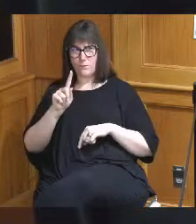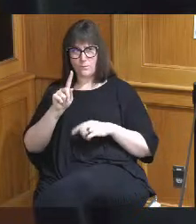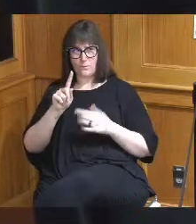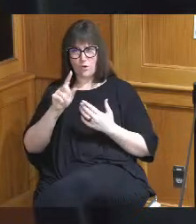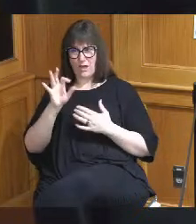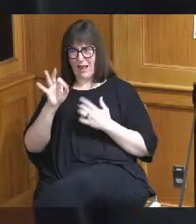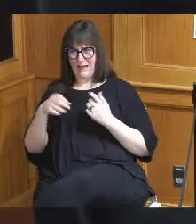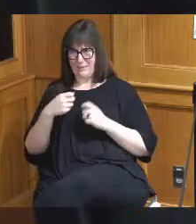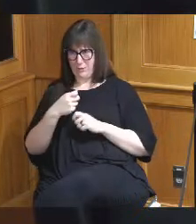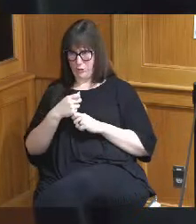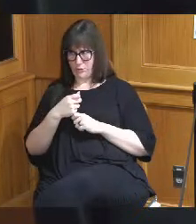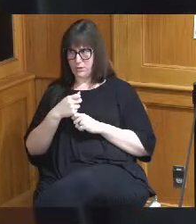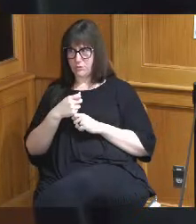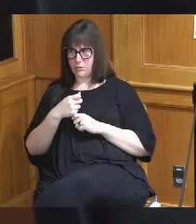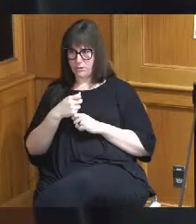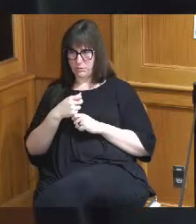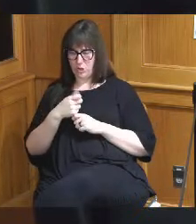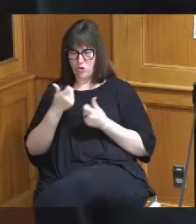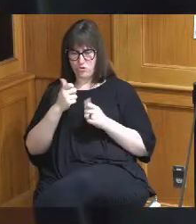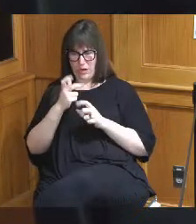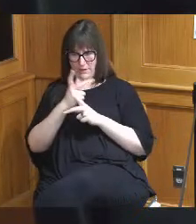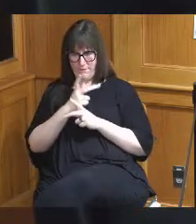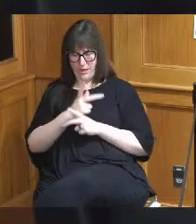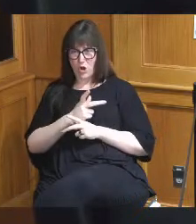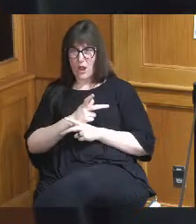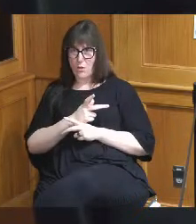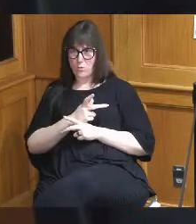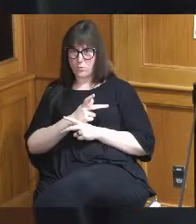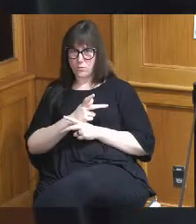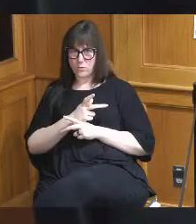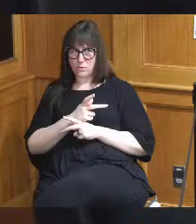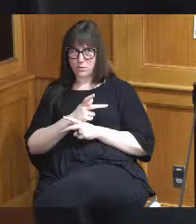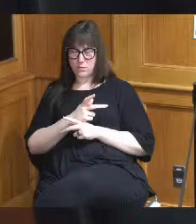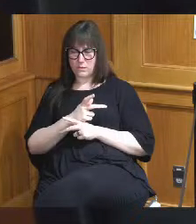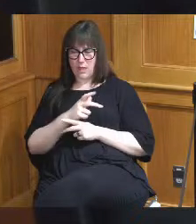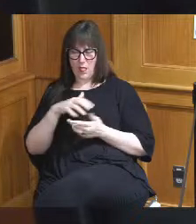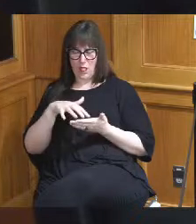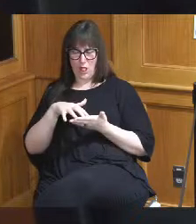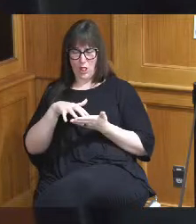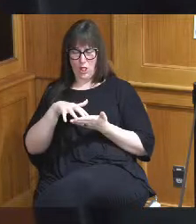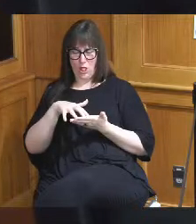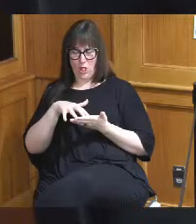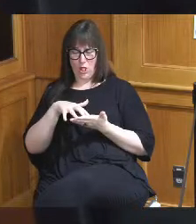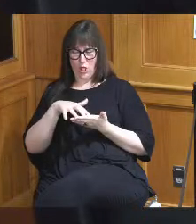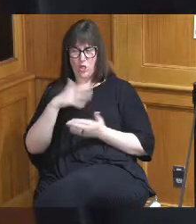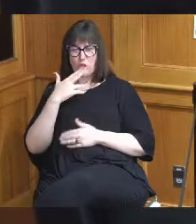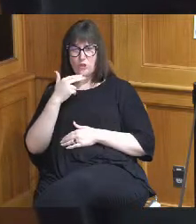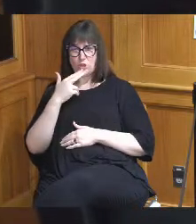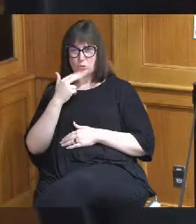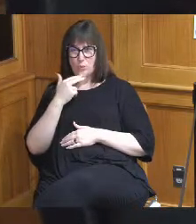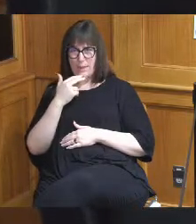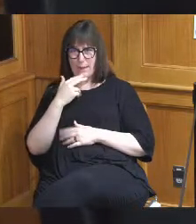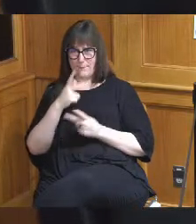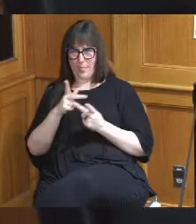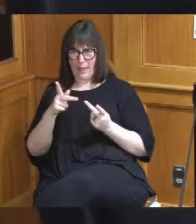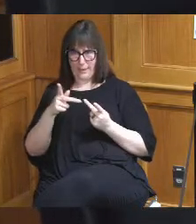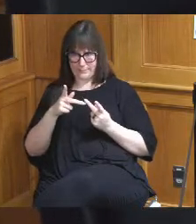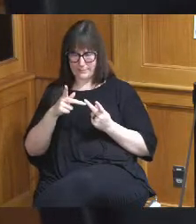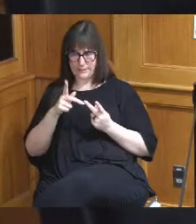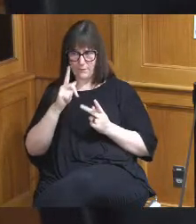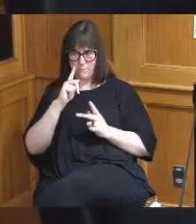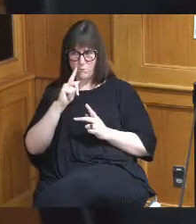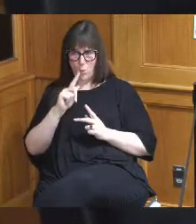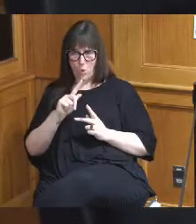9 years, trying to figure out the sweet spot for children's services, and also trying to figure